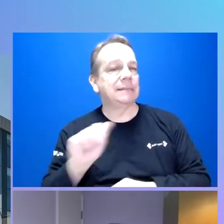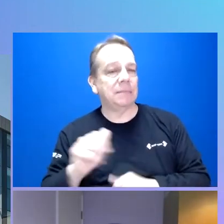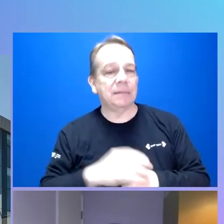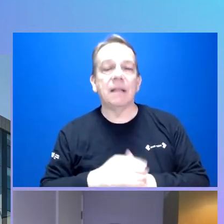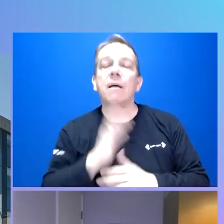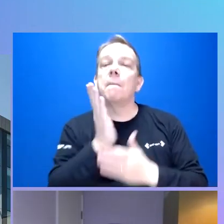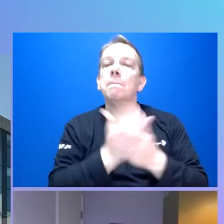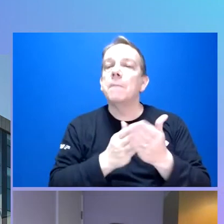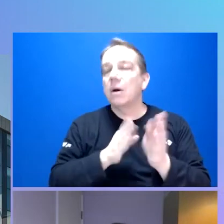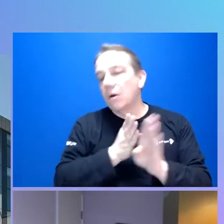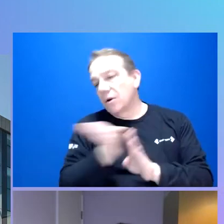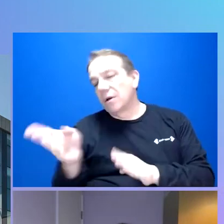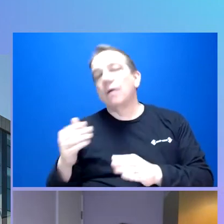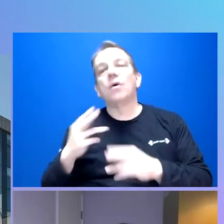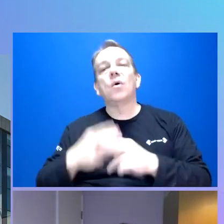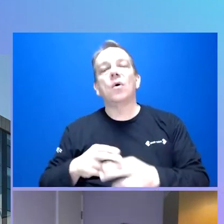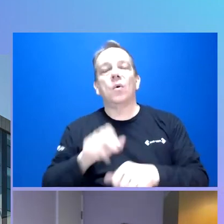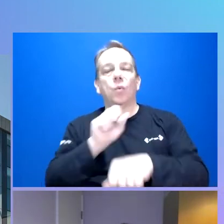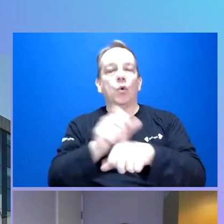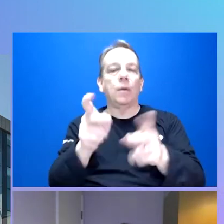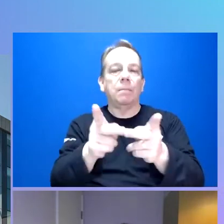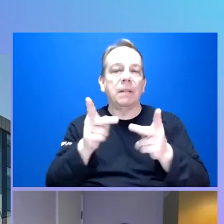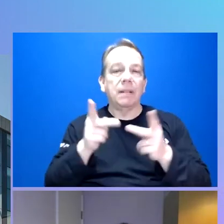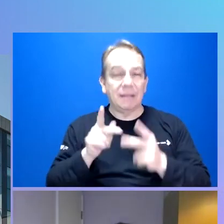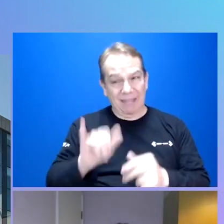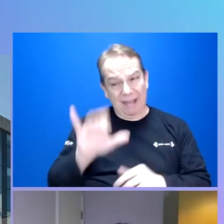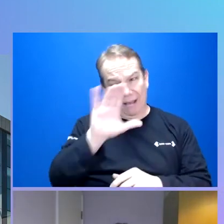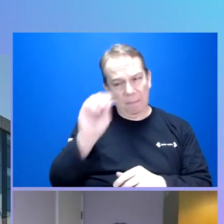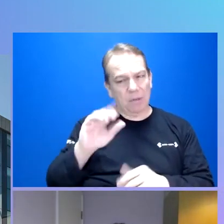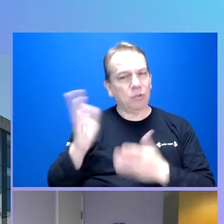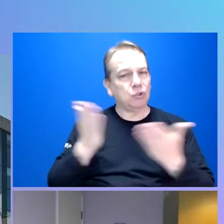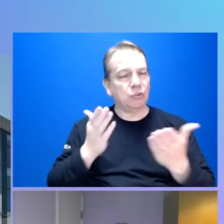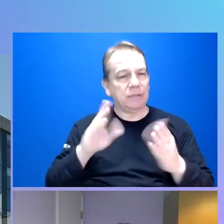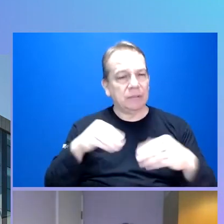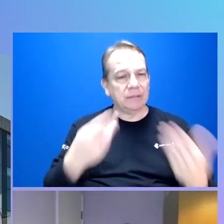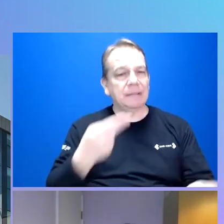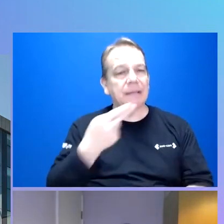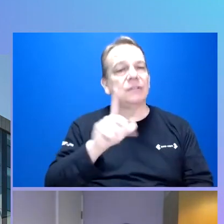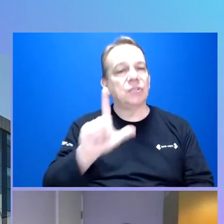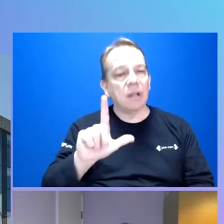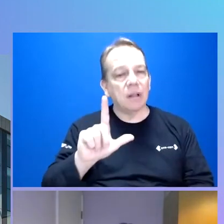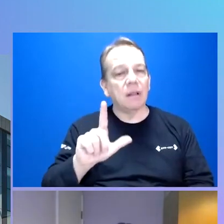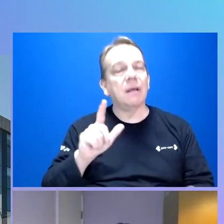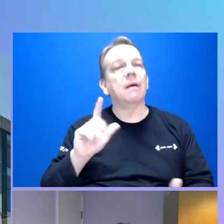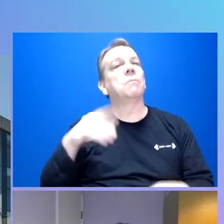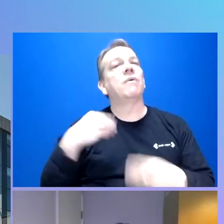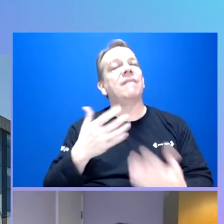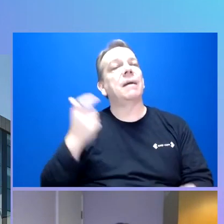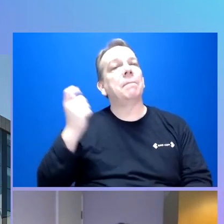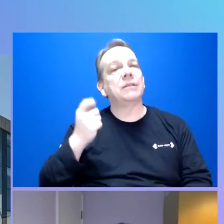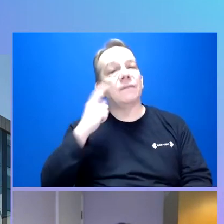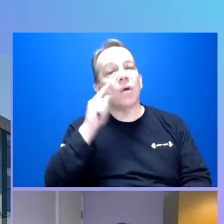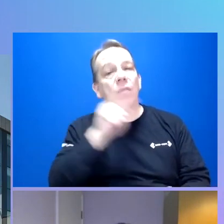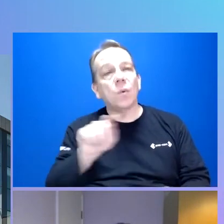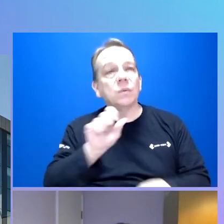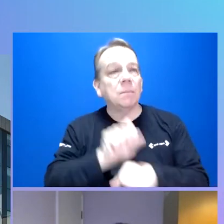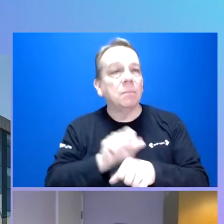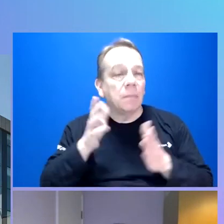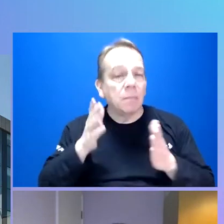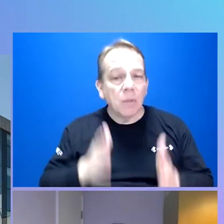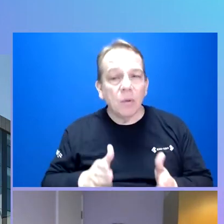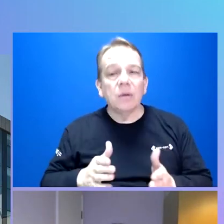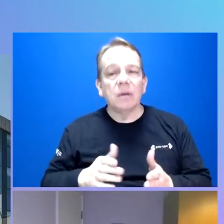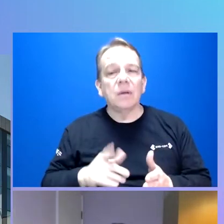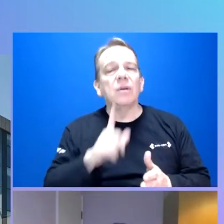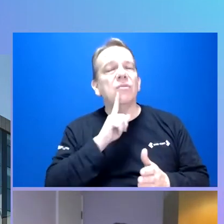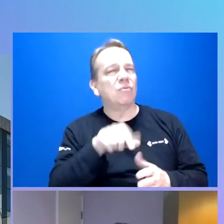business called Workplace, which is a service for companies to have HL as their dedicated pension provider for their employees. And to me, this is